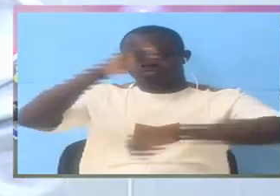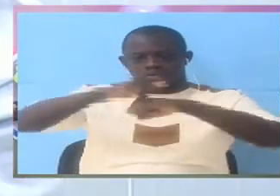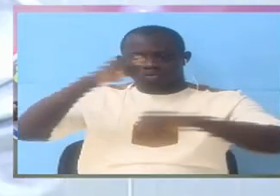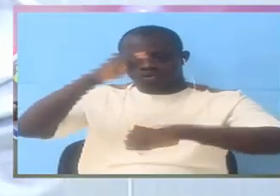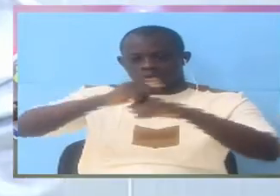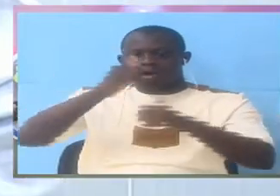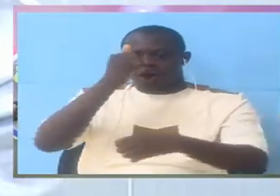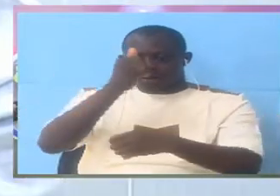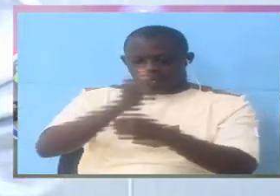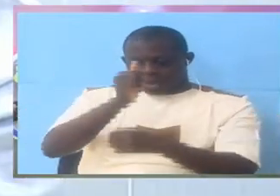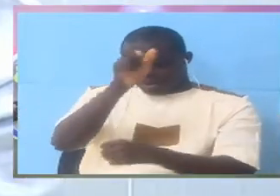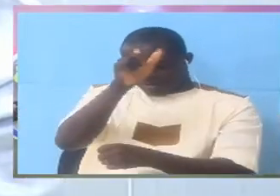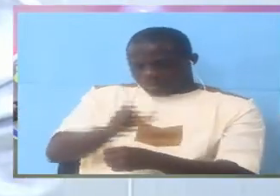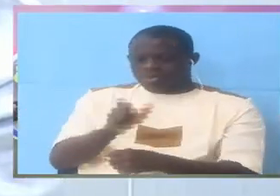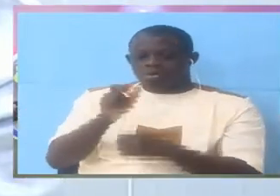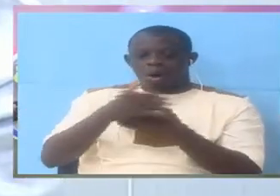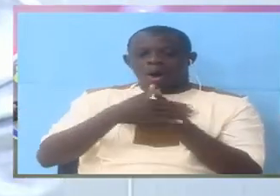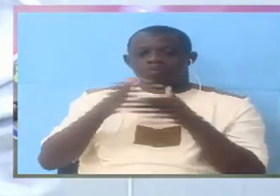The